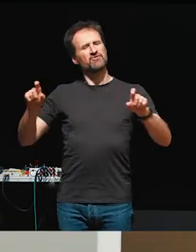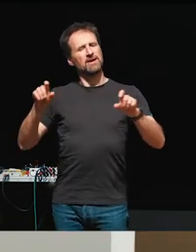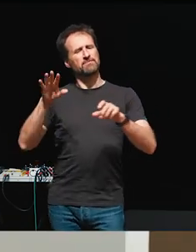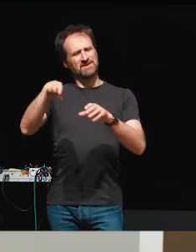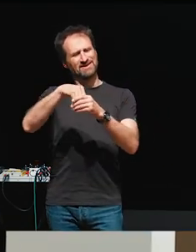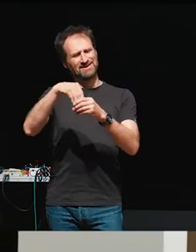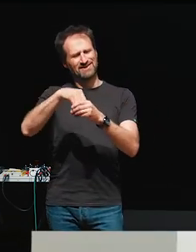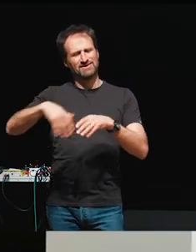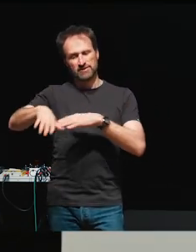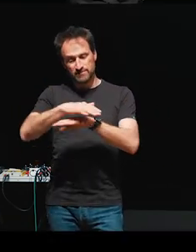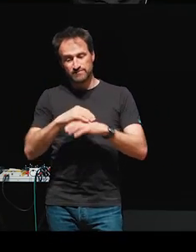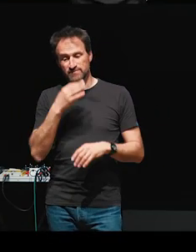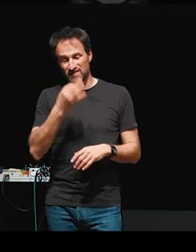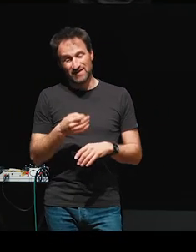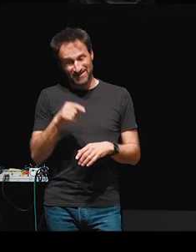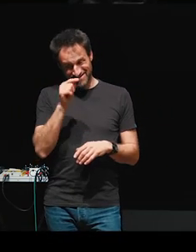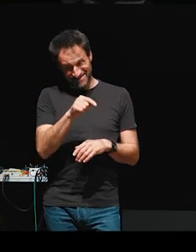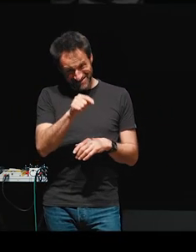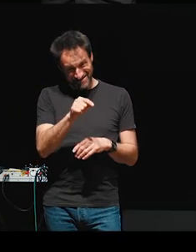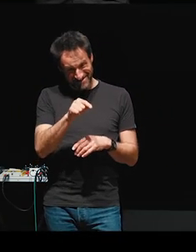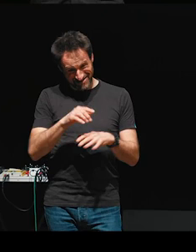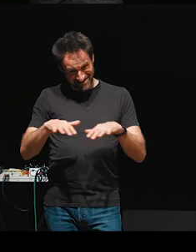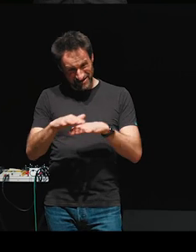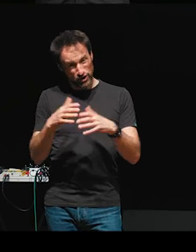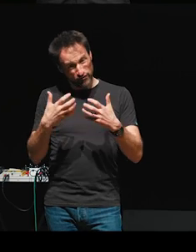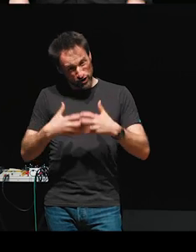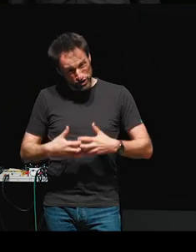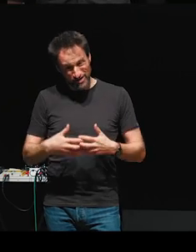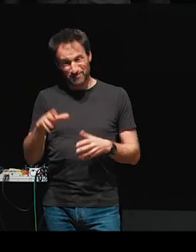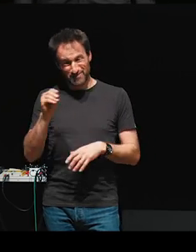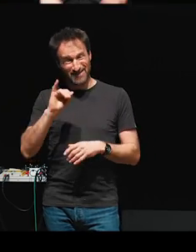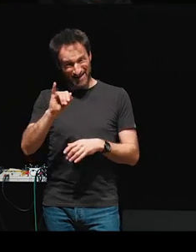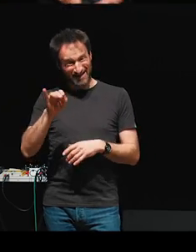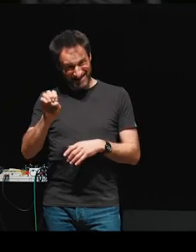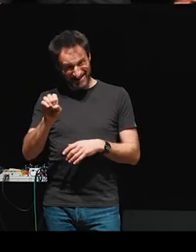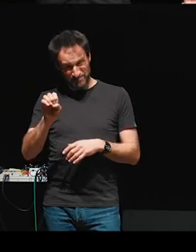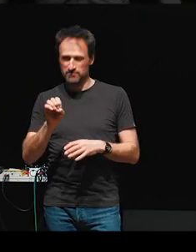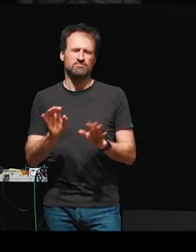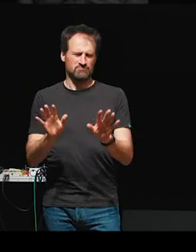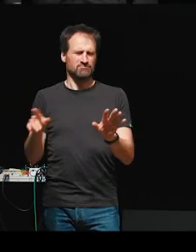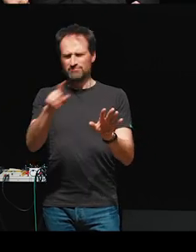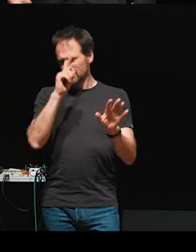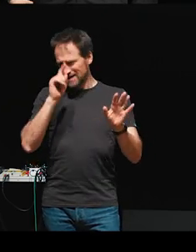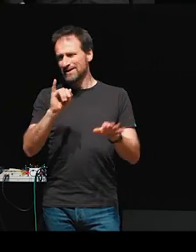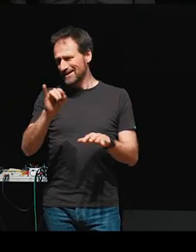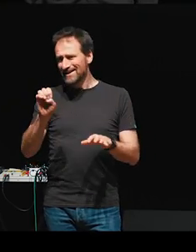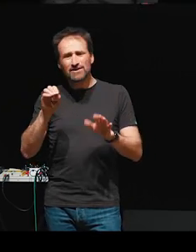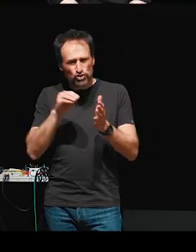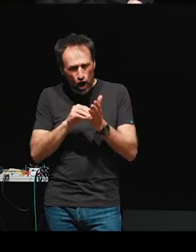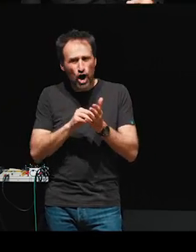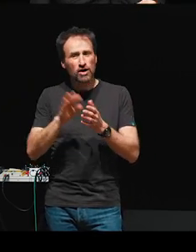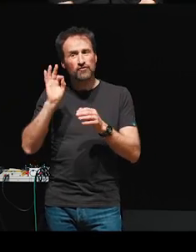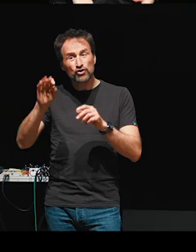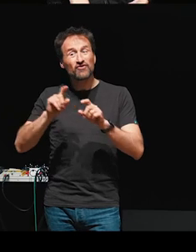does this thing work together with IE? So, as you might know, IE is still a big thing in the